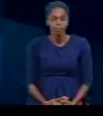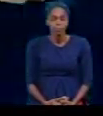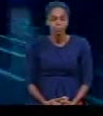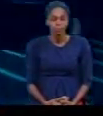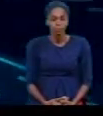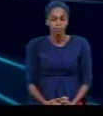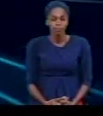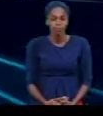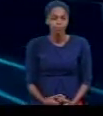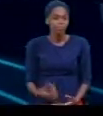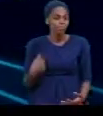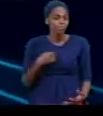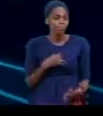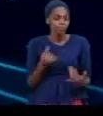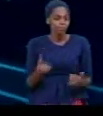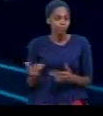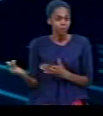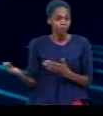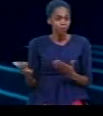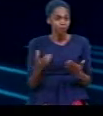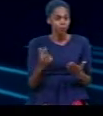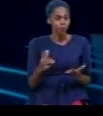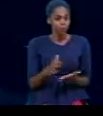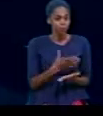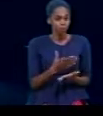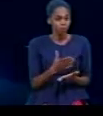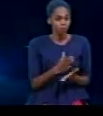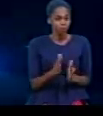We now bring you choir ministrations from